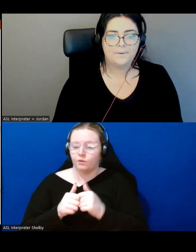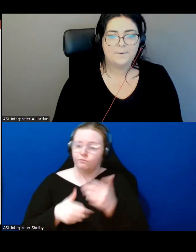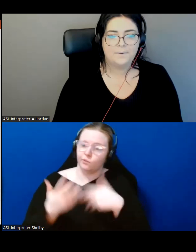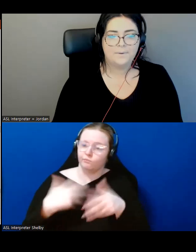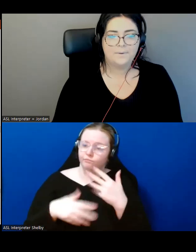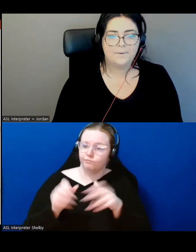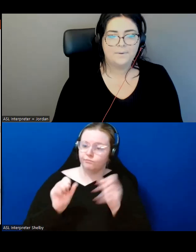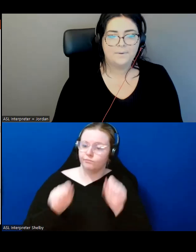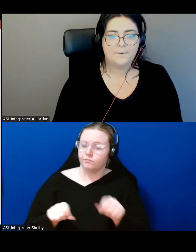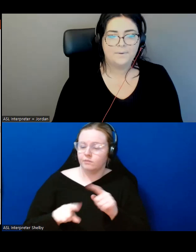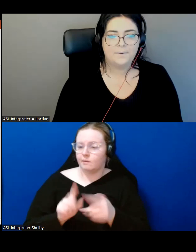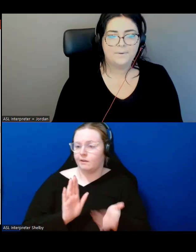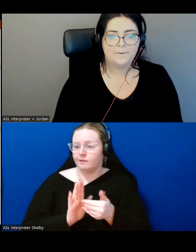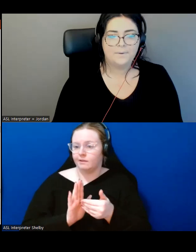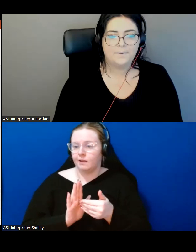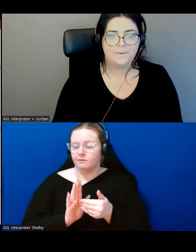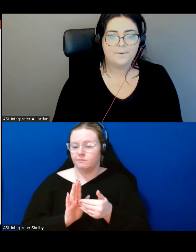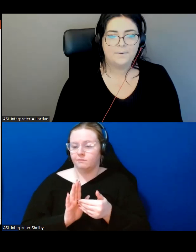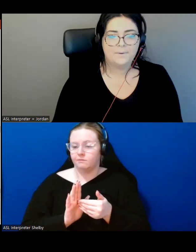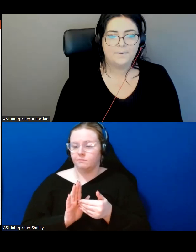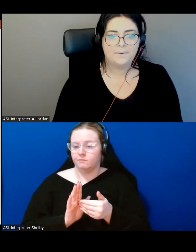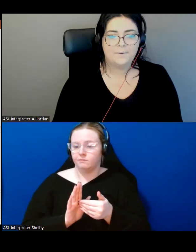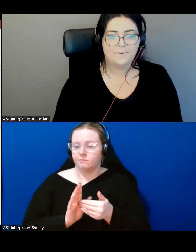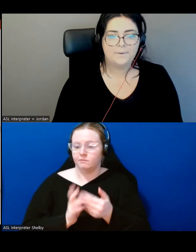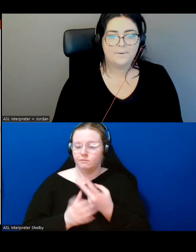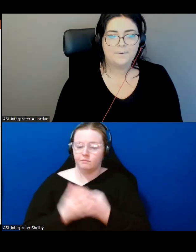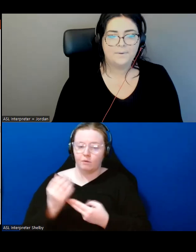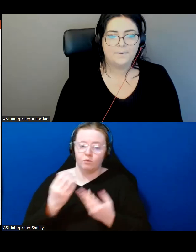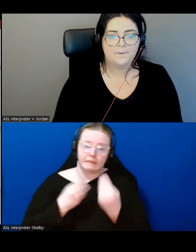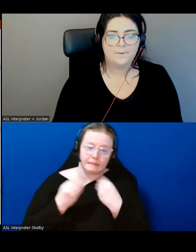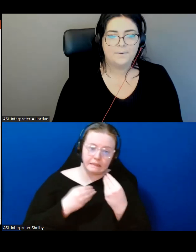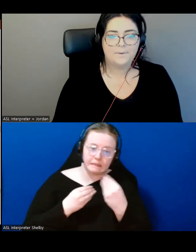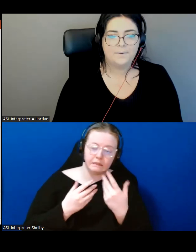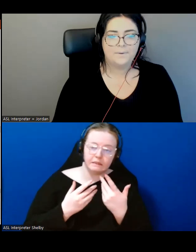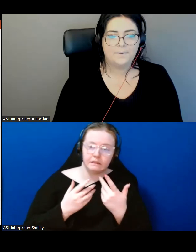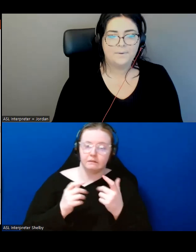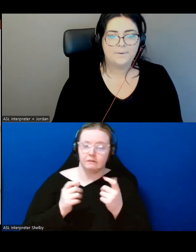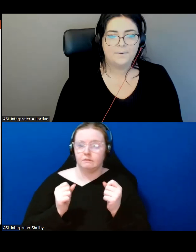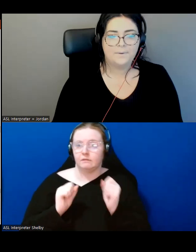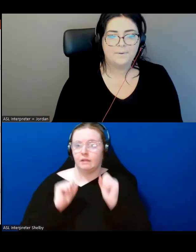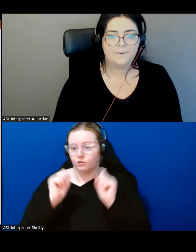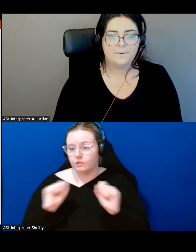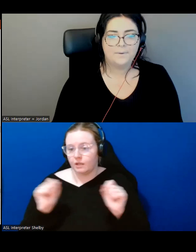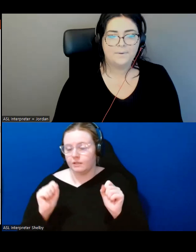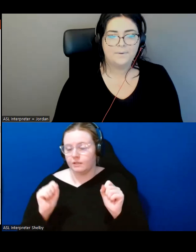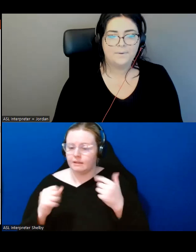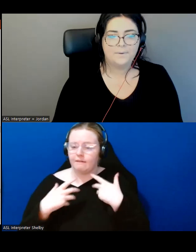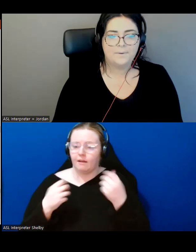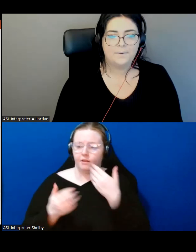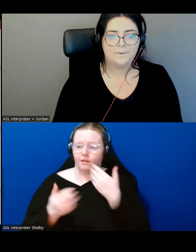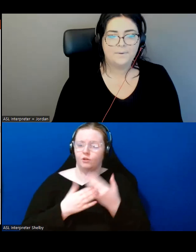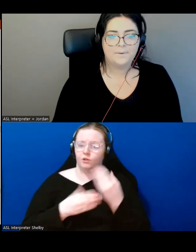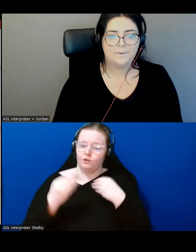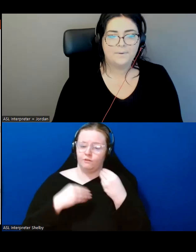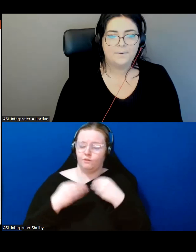you know, they're given time to socialize and to have food, which is, you know, some nutritious food, which is always important at